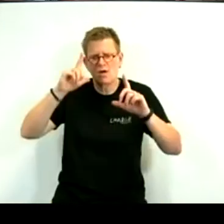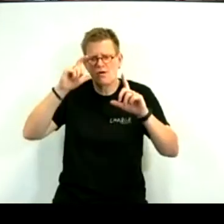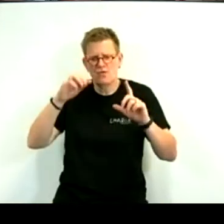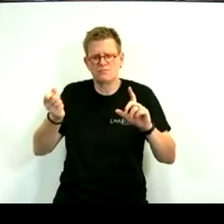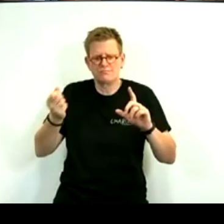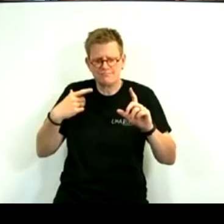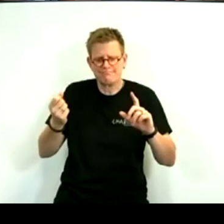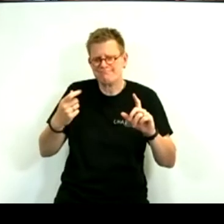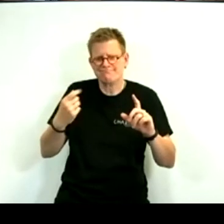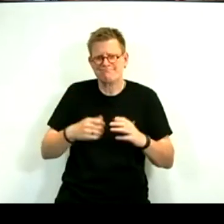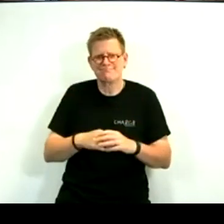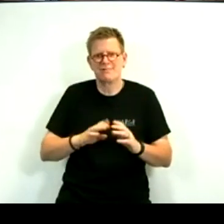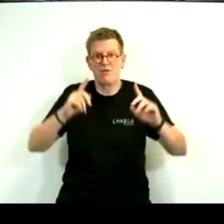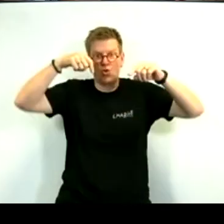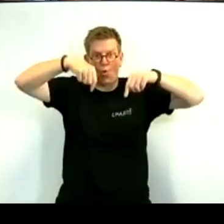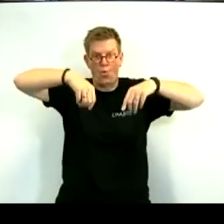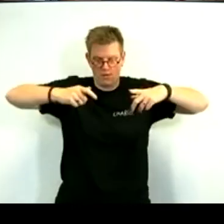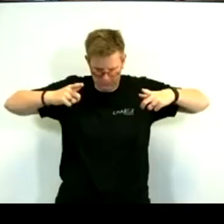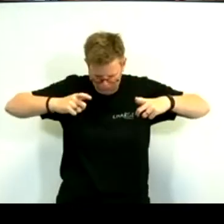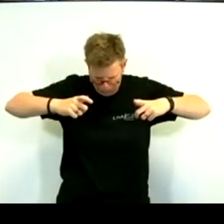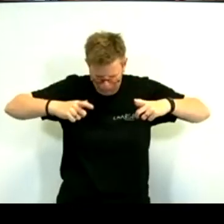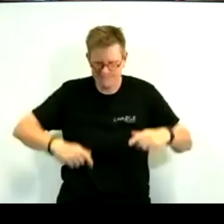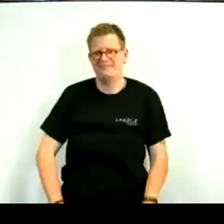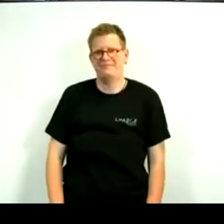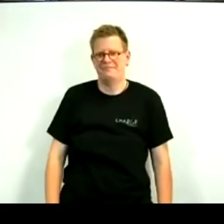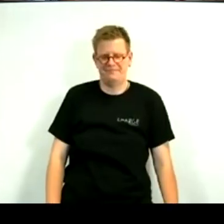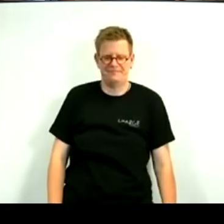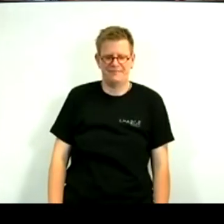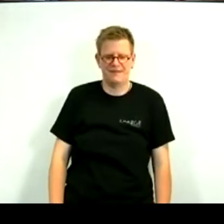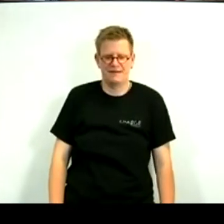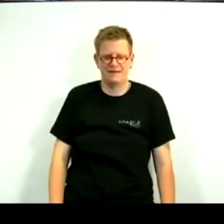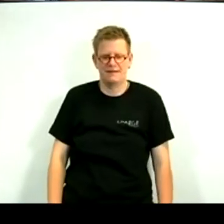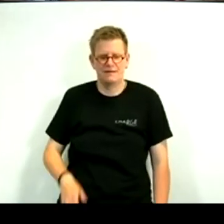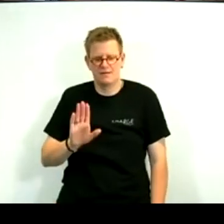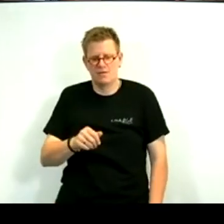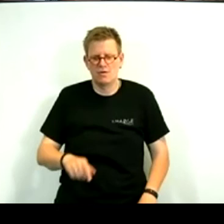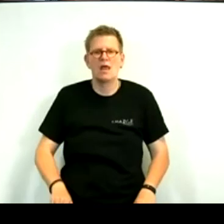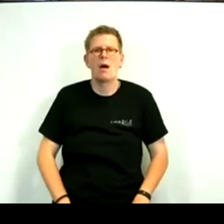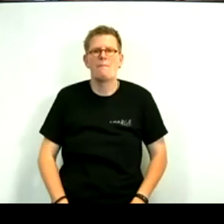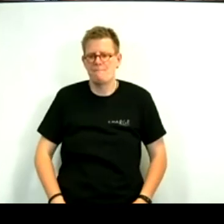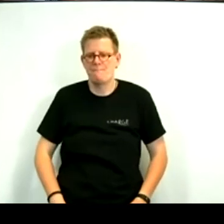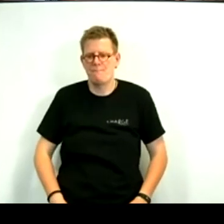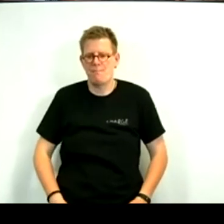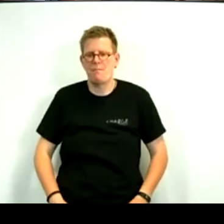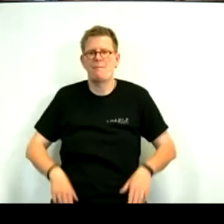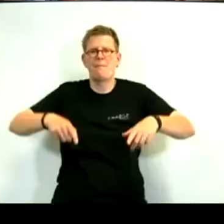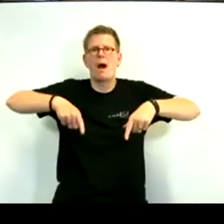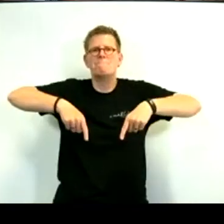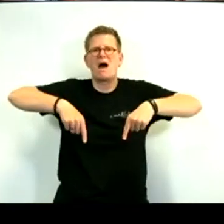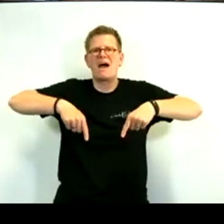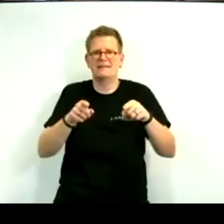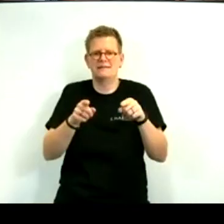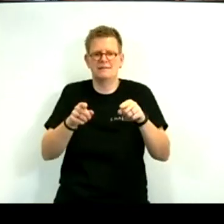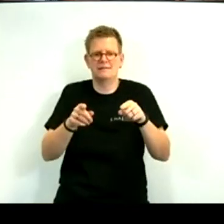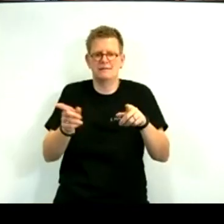looking down, and his legs are on the back of the couch, and his back is leaning down, and his head is on a cushion